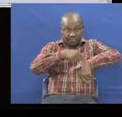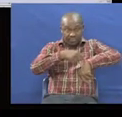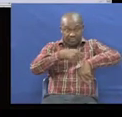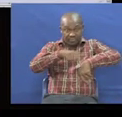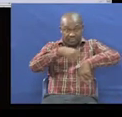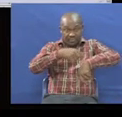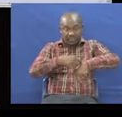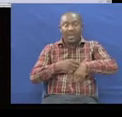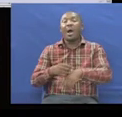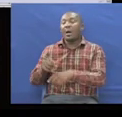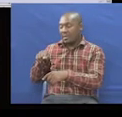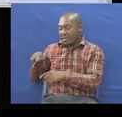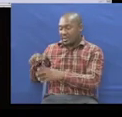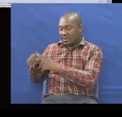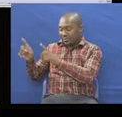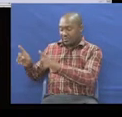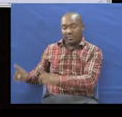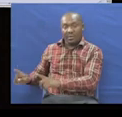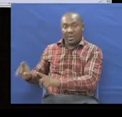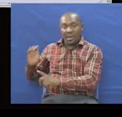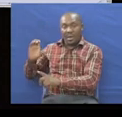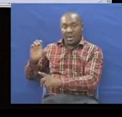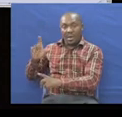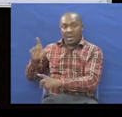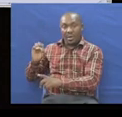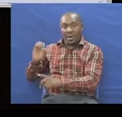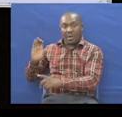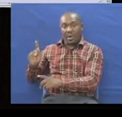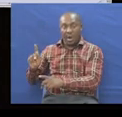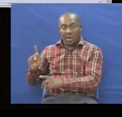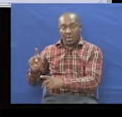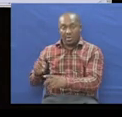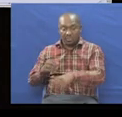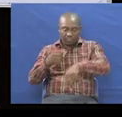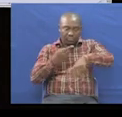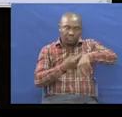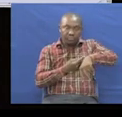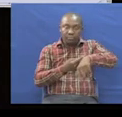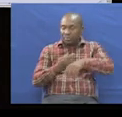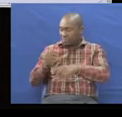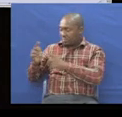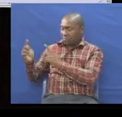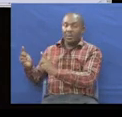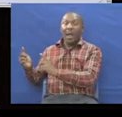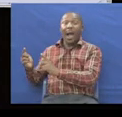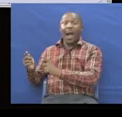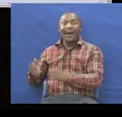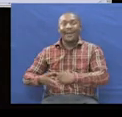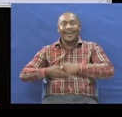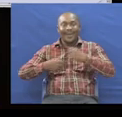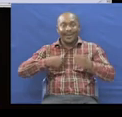see? And this is a clock. All these things help us to tell the